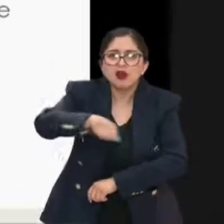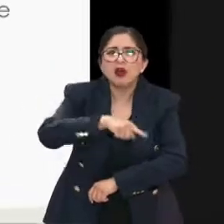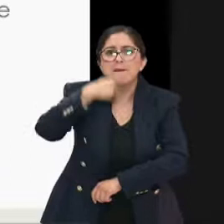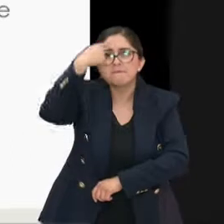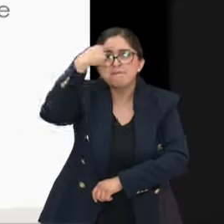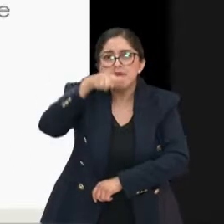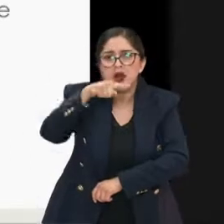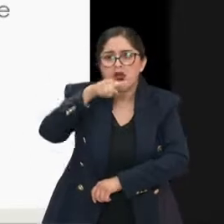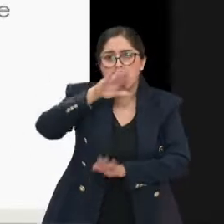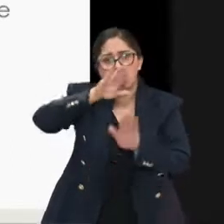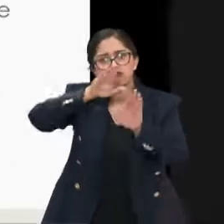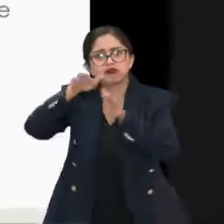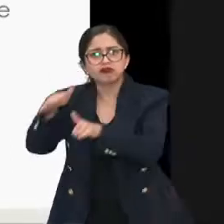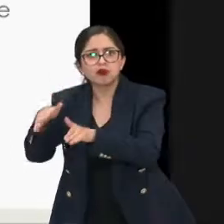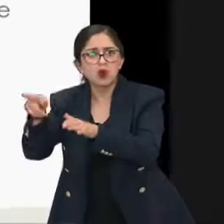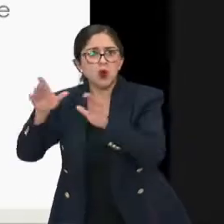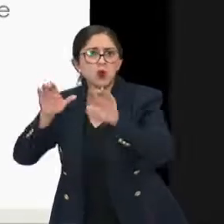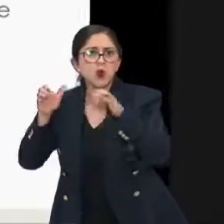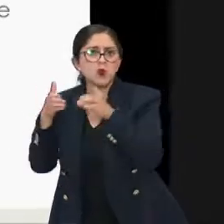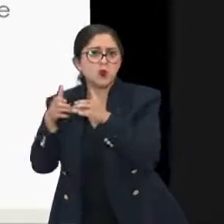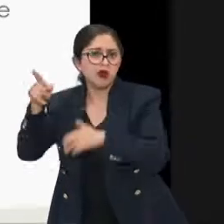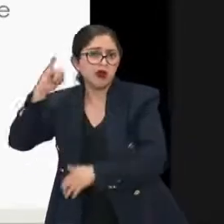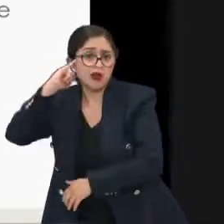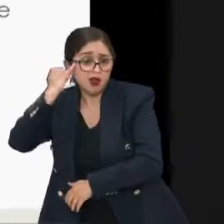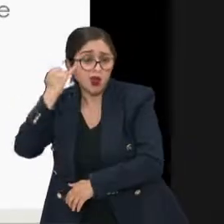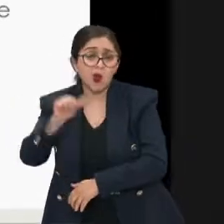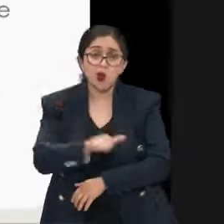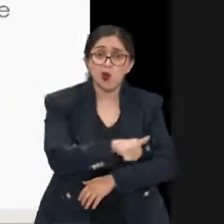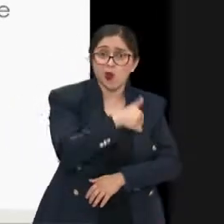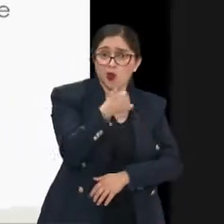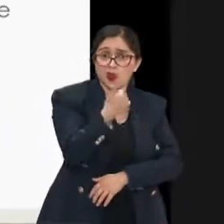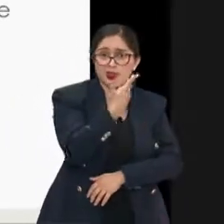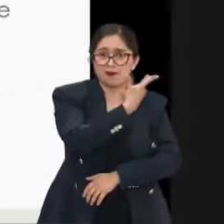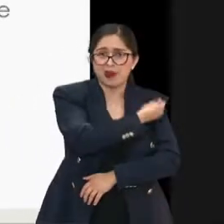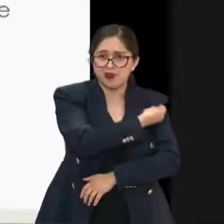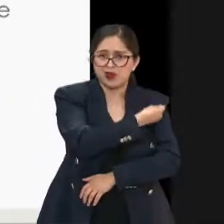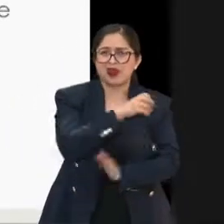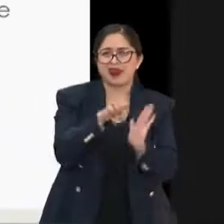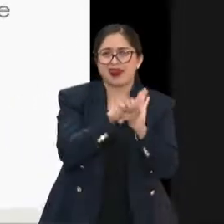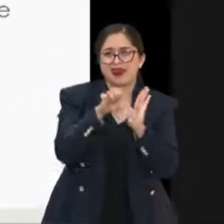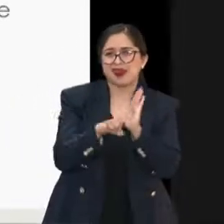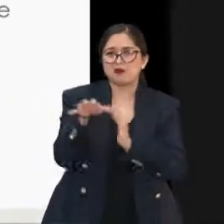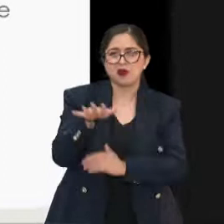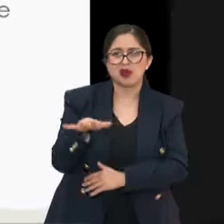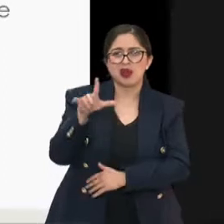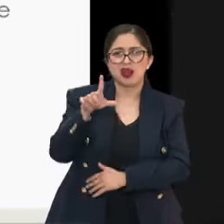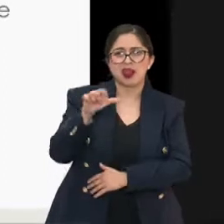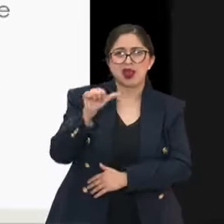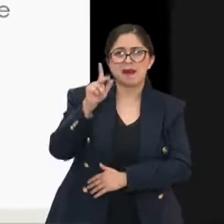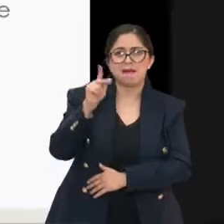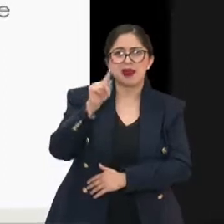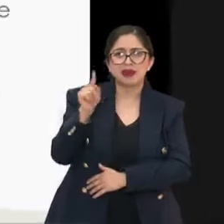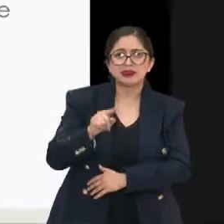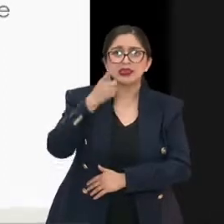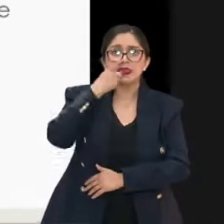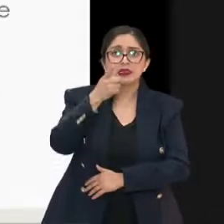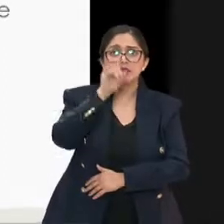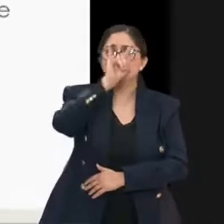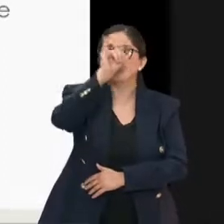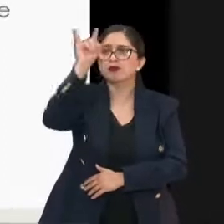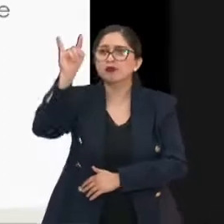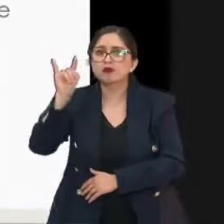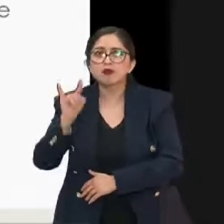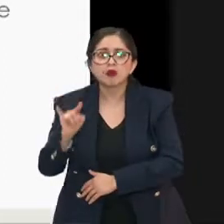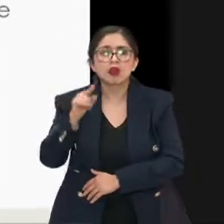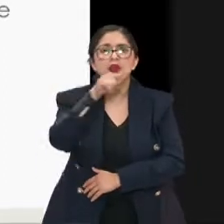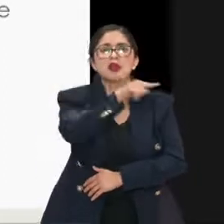the Russian vaccine, because the Russian vaccine was a part of what the